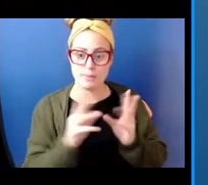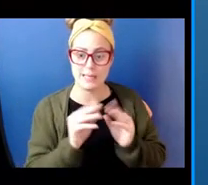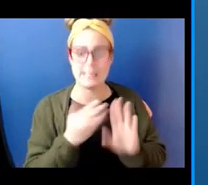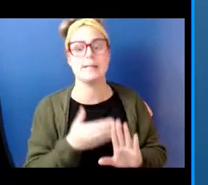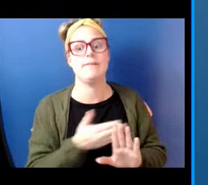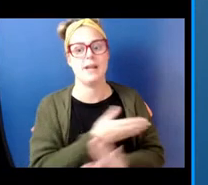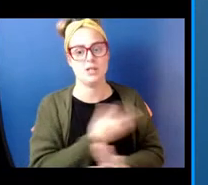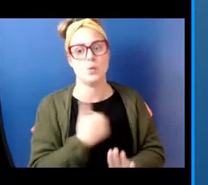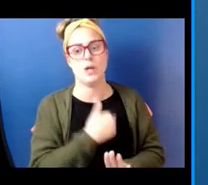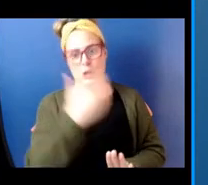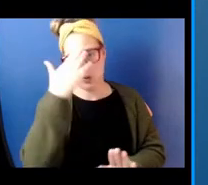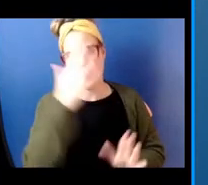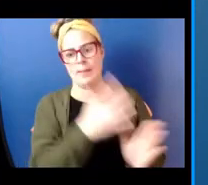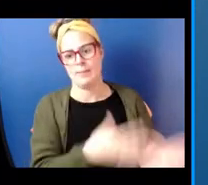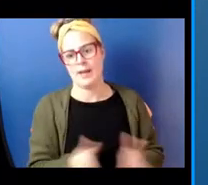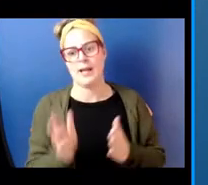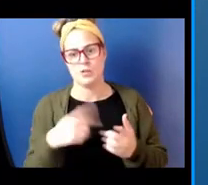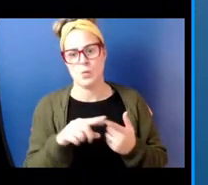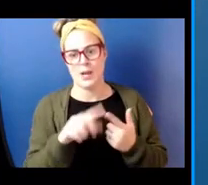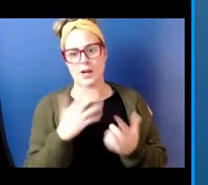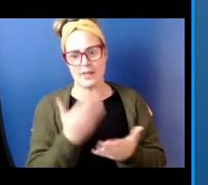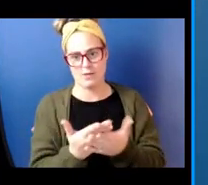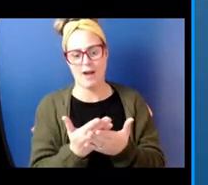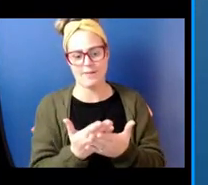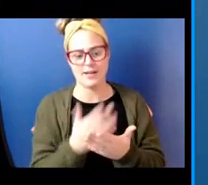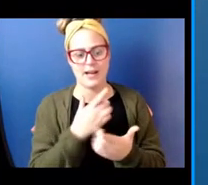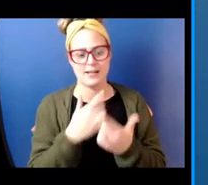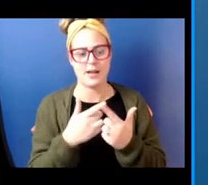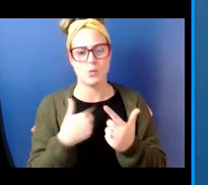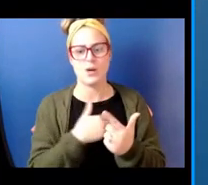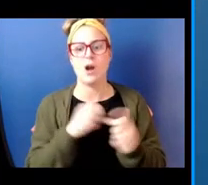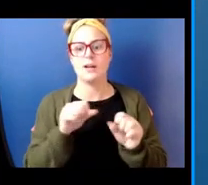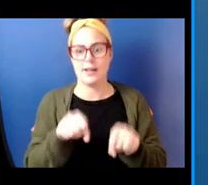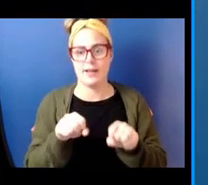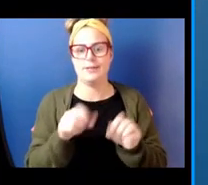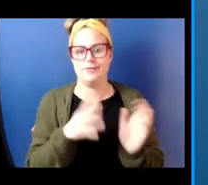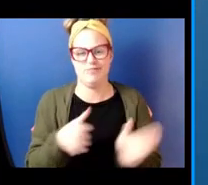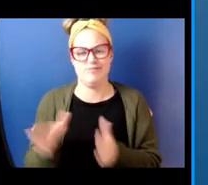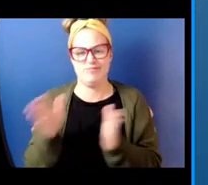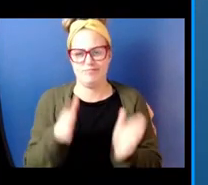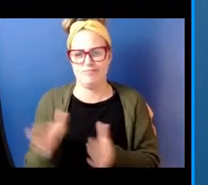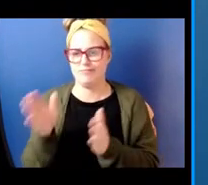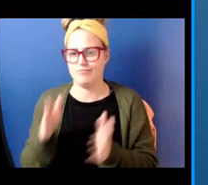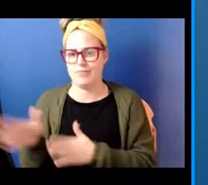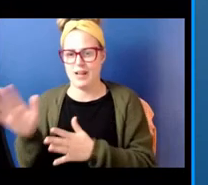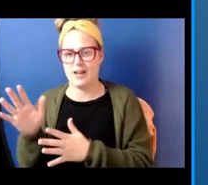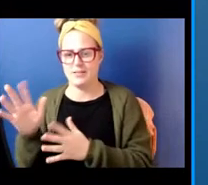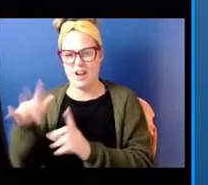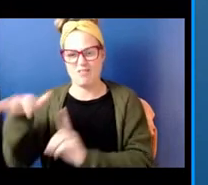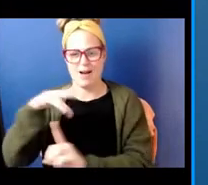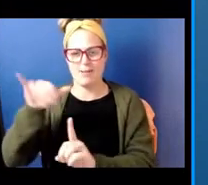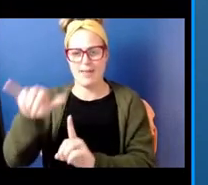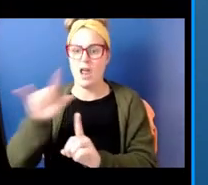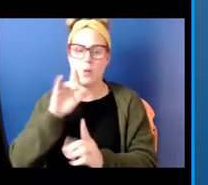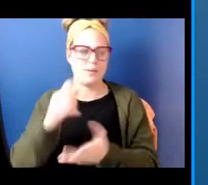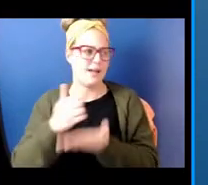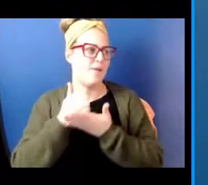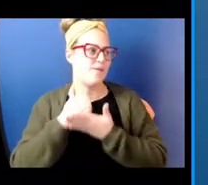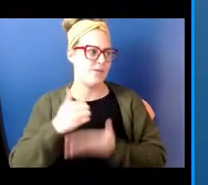know when the plans are coming in and then we can all make plans around that that would be very helpful thanks